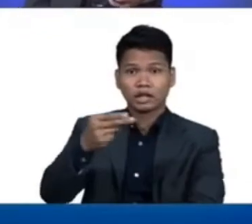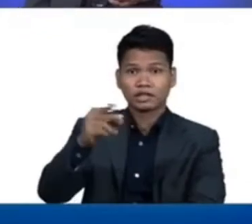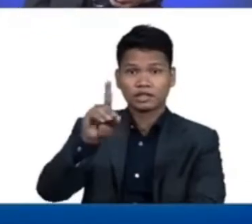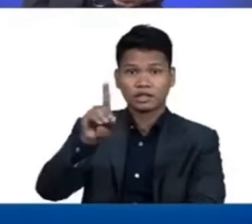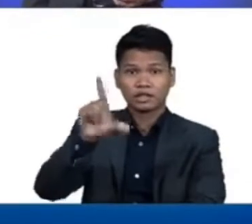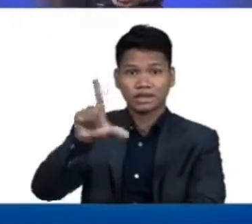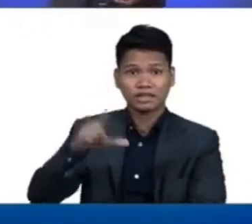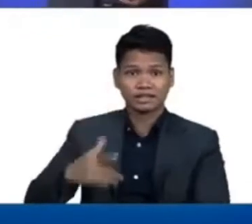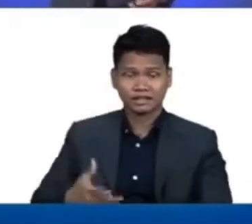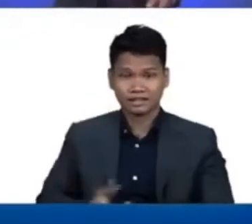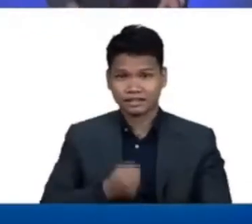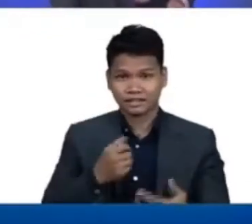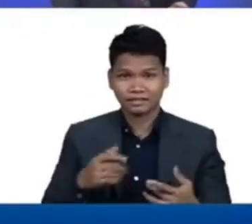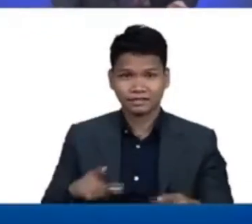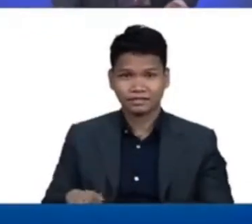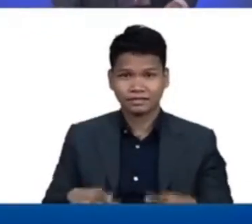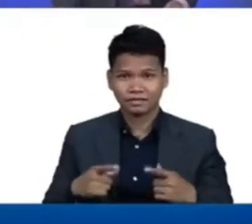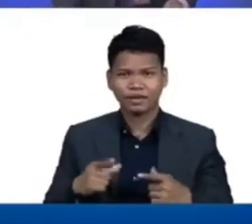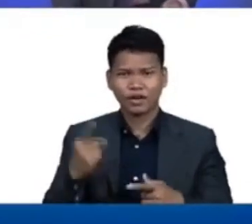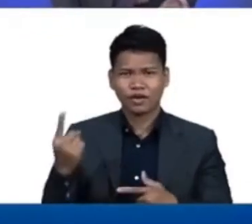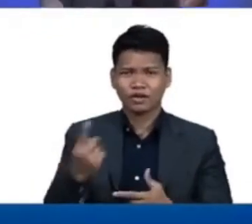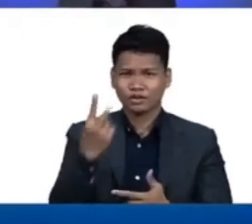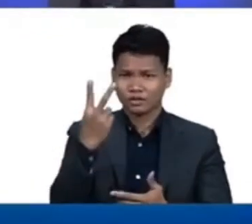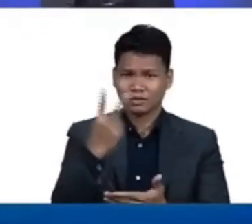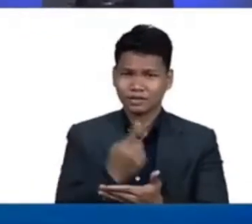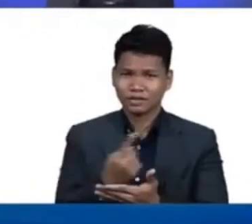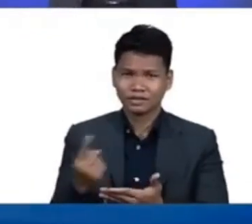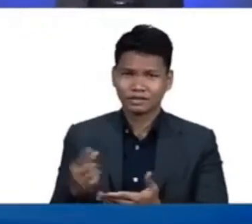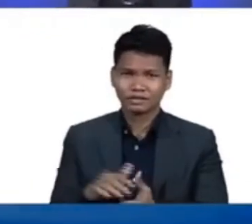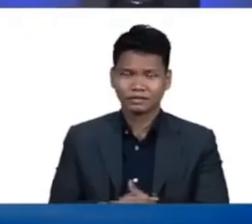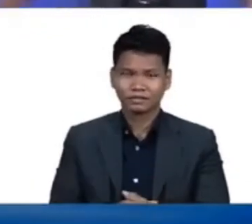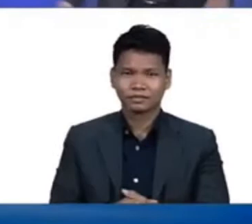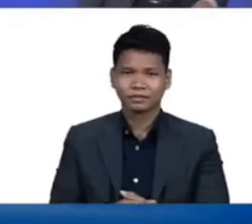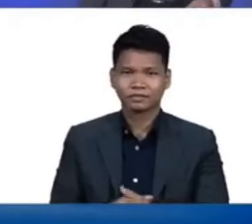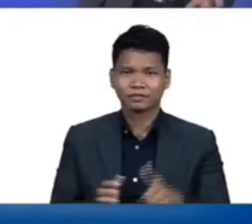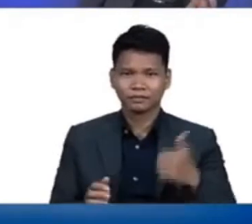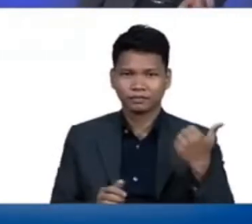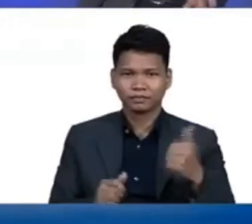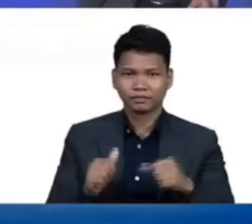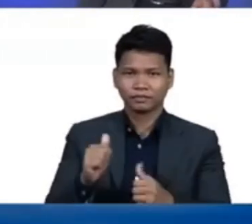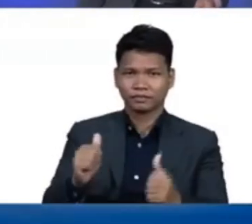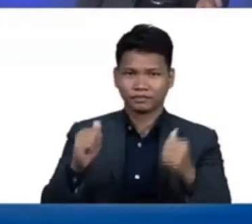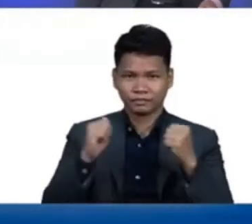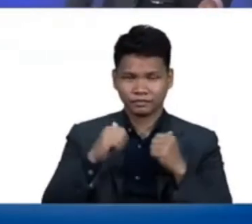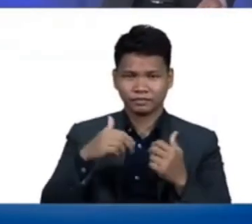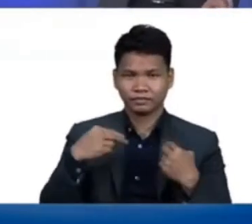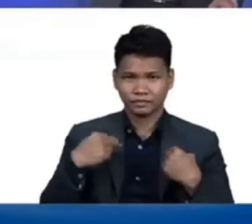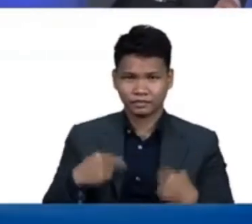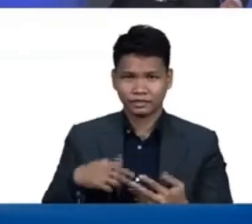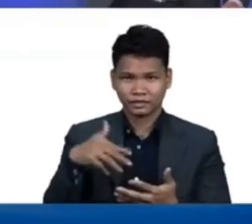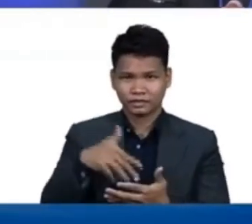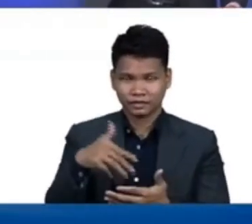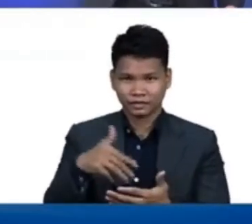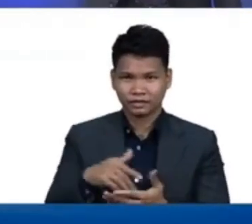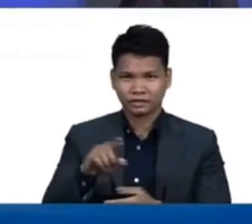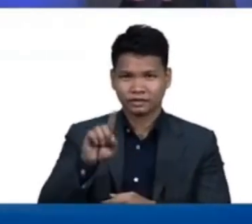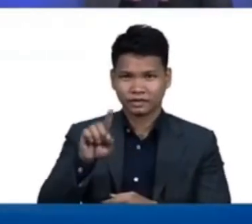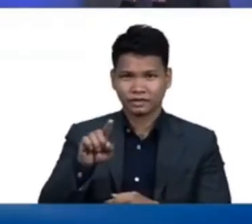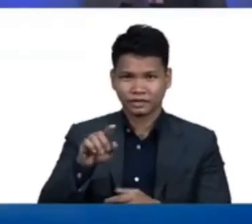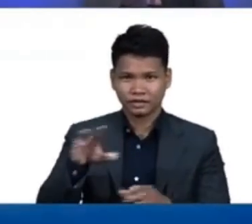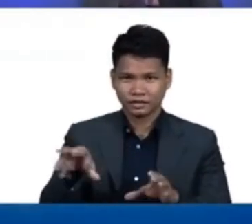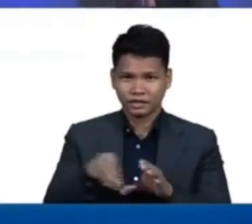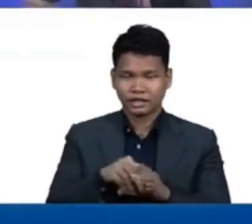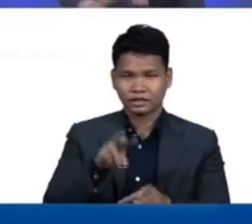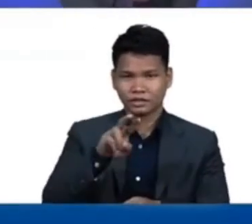katawan. It's just a matter of two weeks. And according to the Adventist Health Study 1, which included